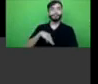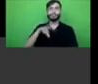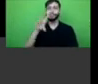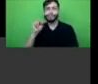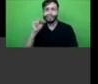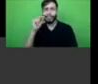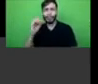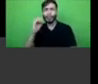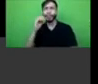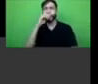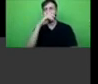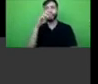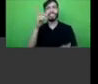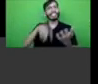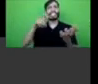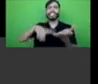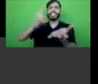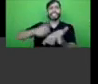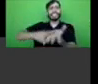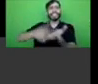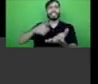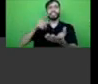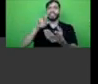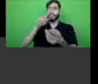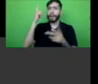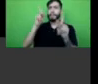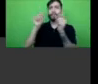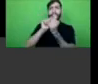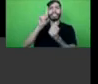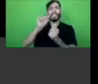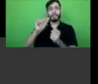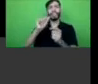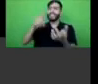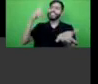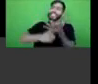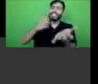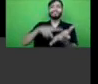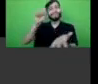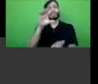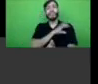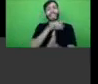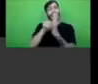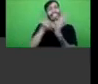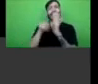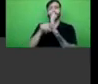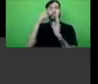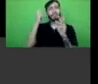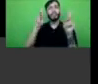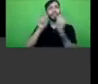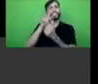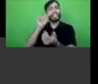are more likely to be killed by the police. It helps to